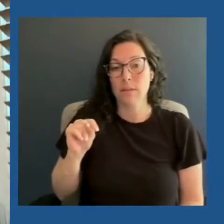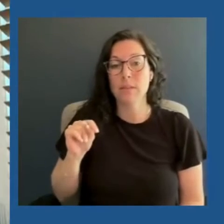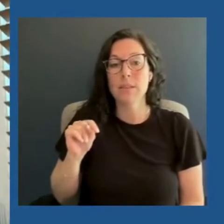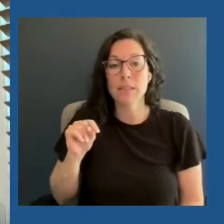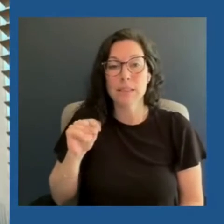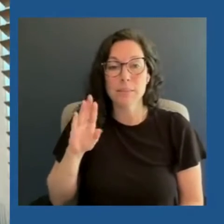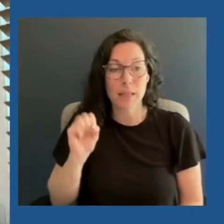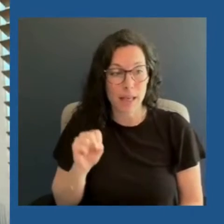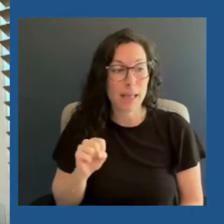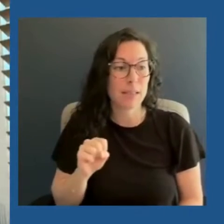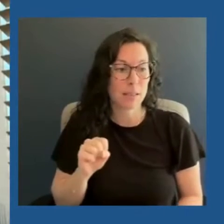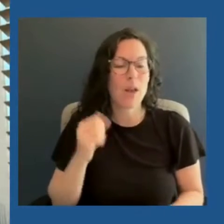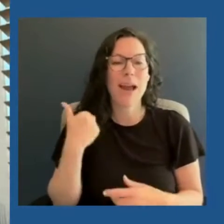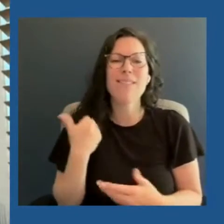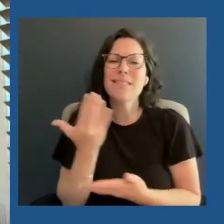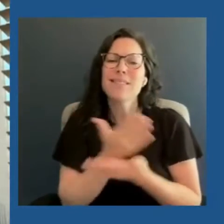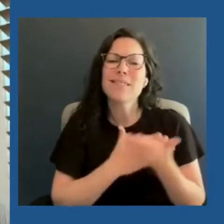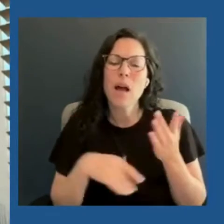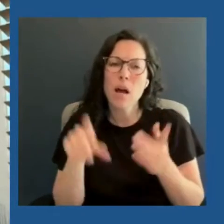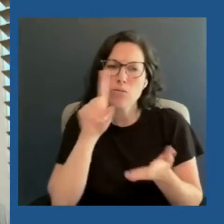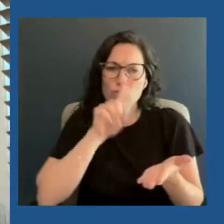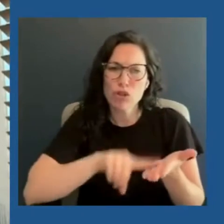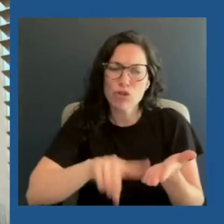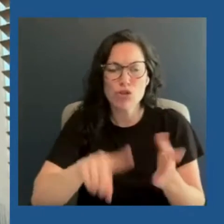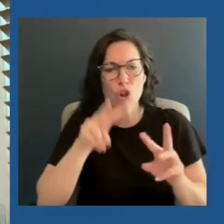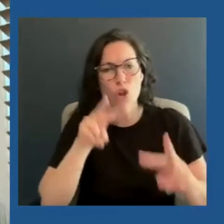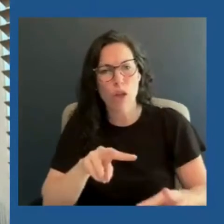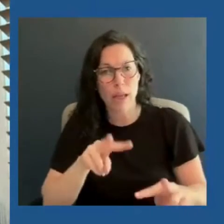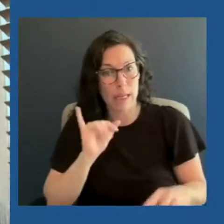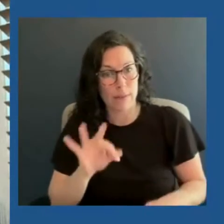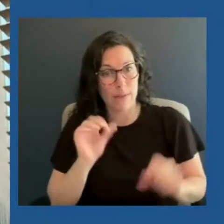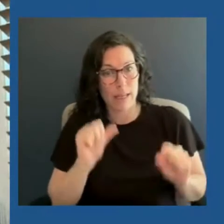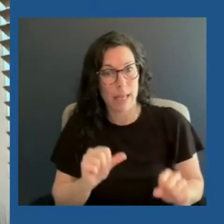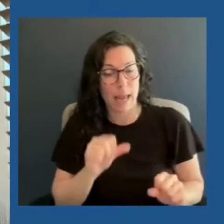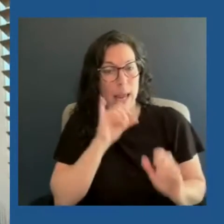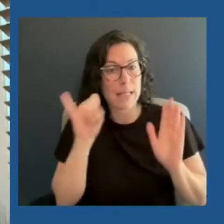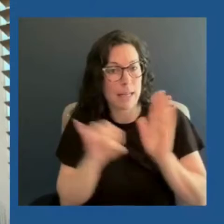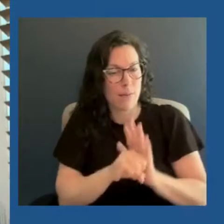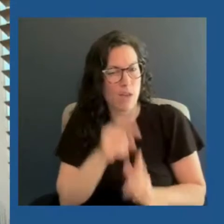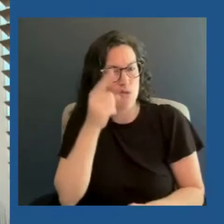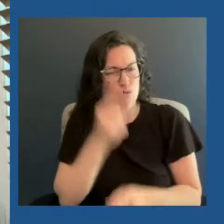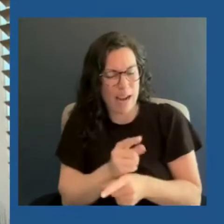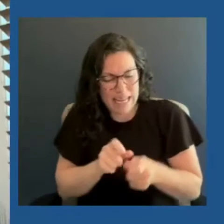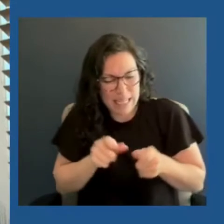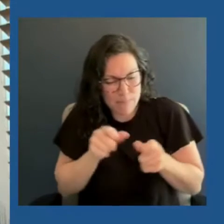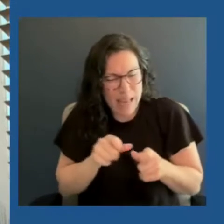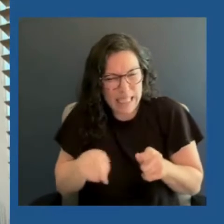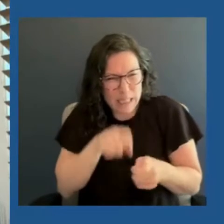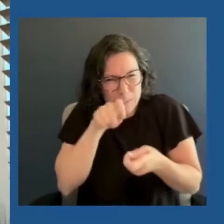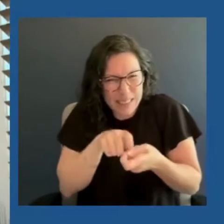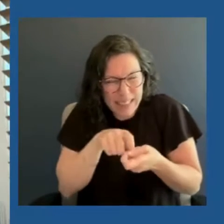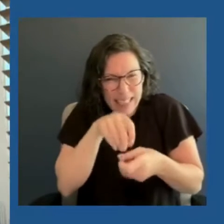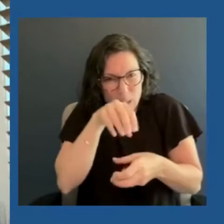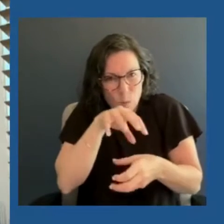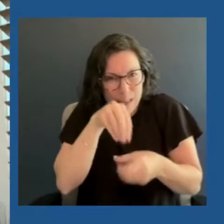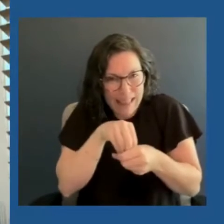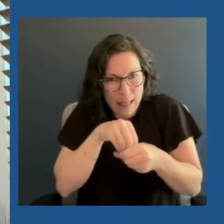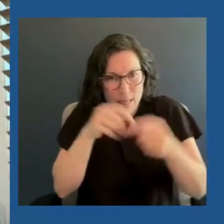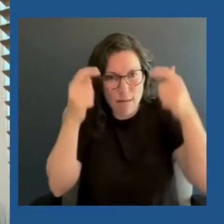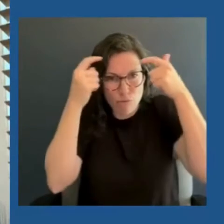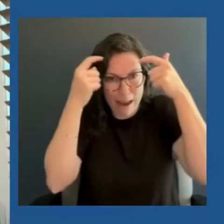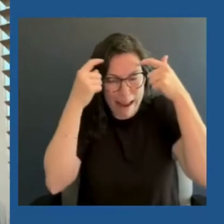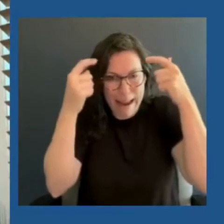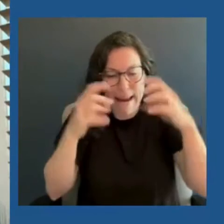some research looking at whether we could identify the right spot in the brain to stimulate to help with conditions